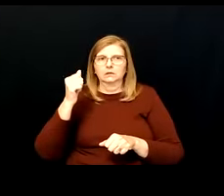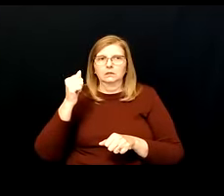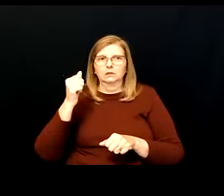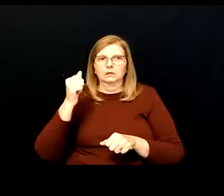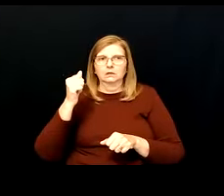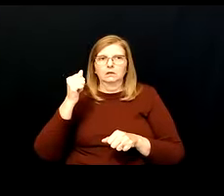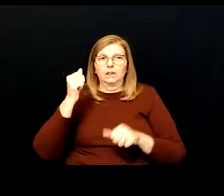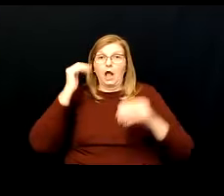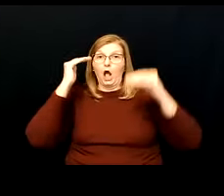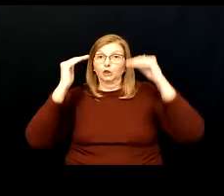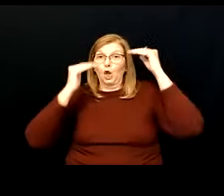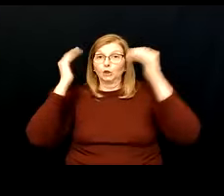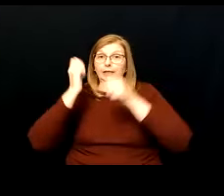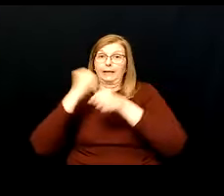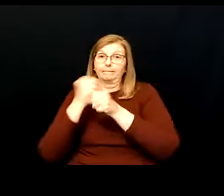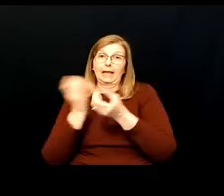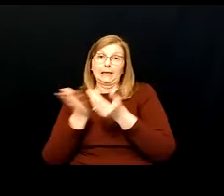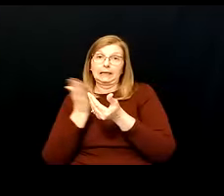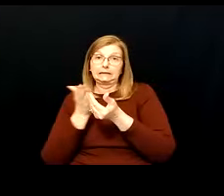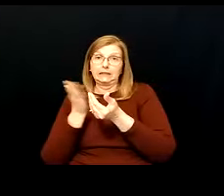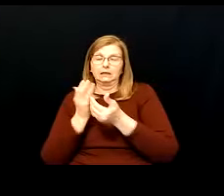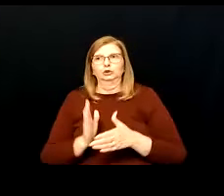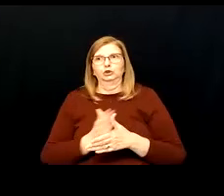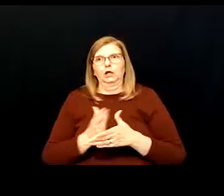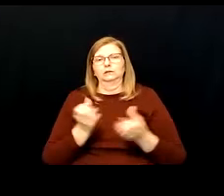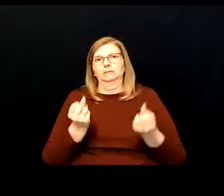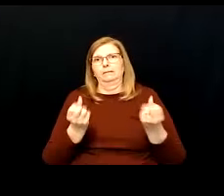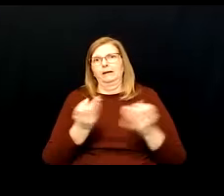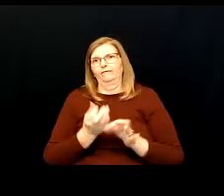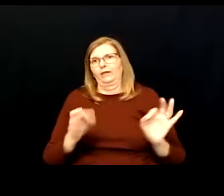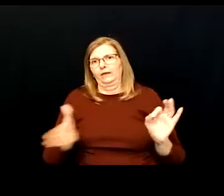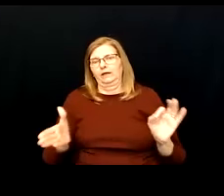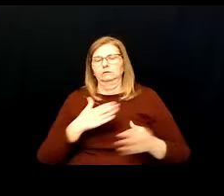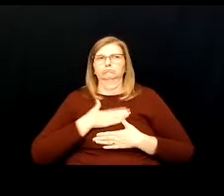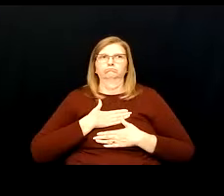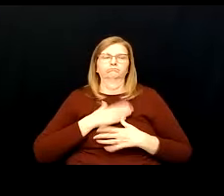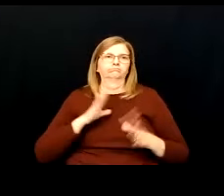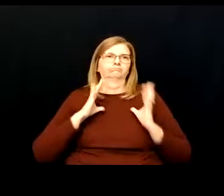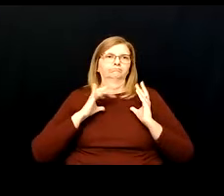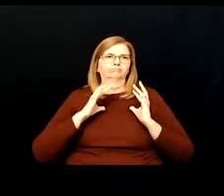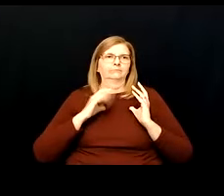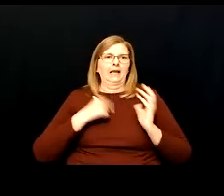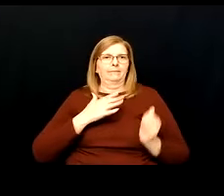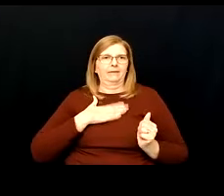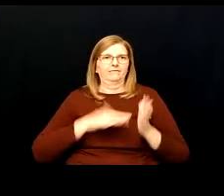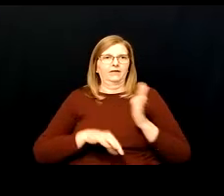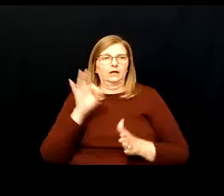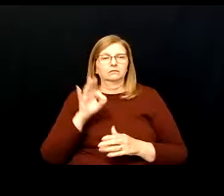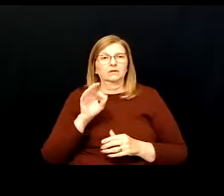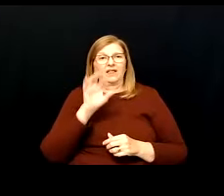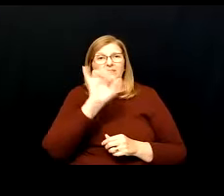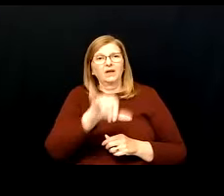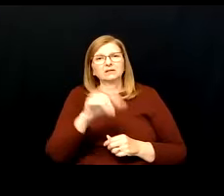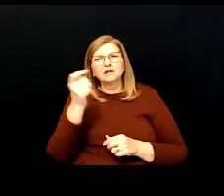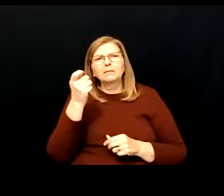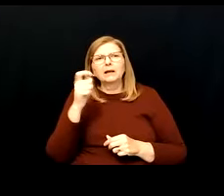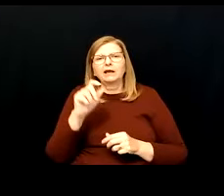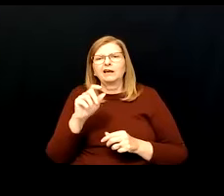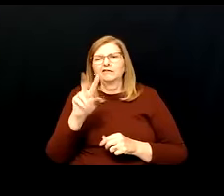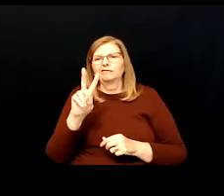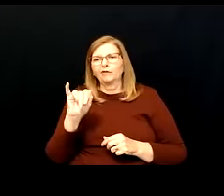Adulting Made Easy shares all kinds of free stuff, which is super great. That's how I found out about it. This is kind of like a virtual